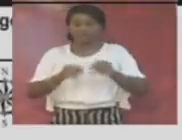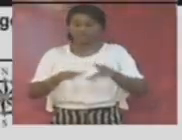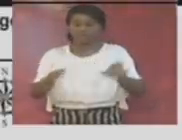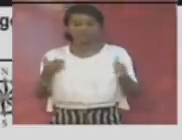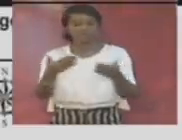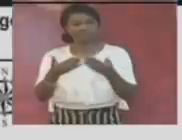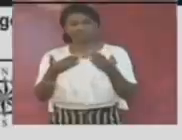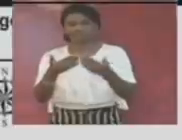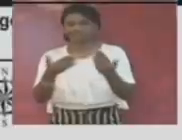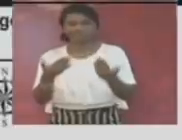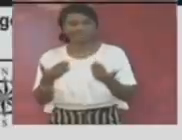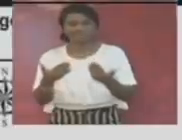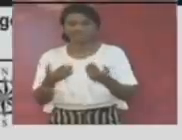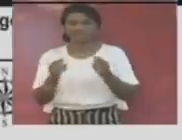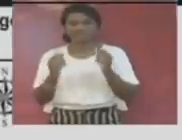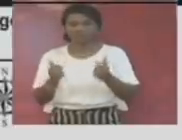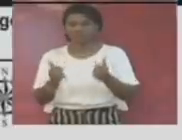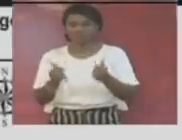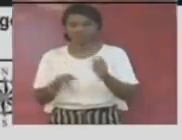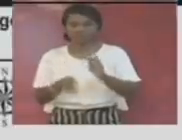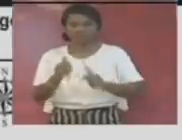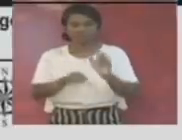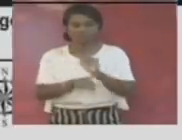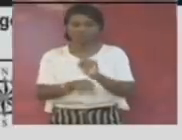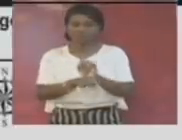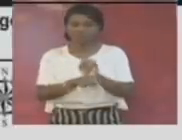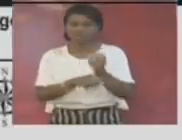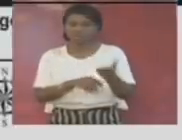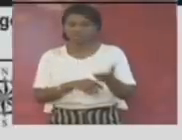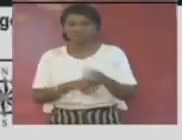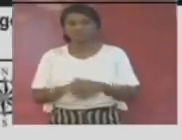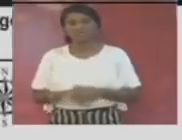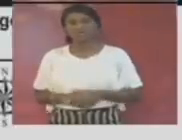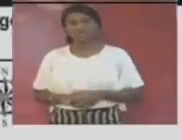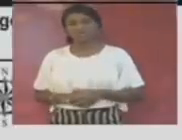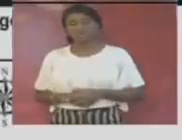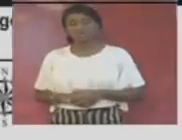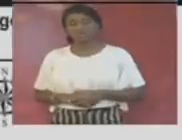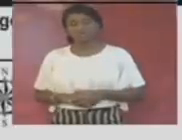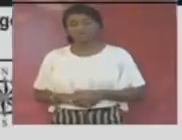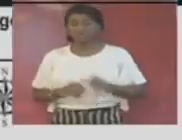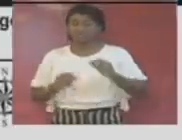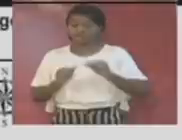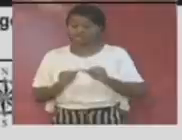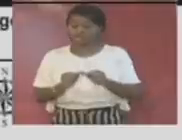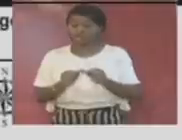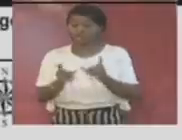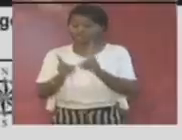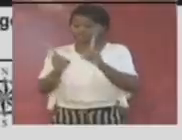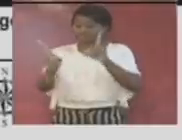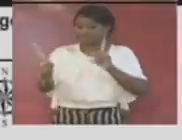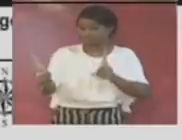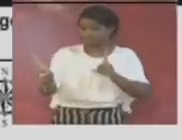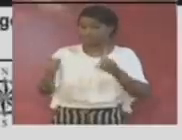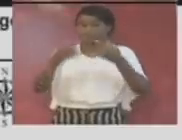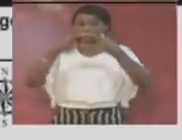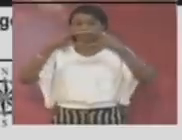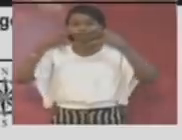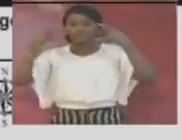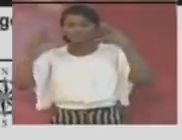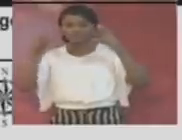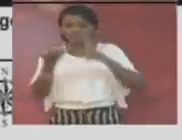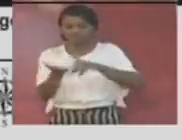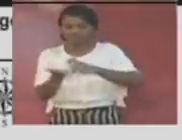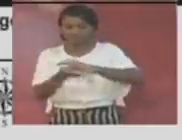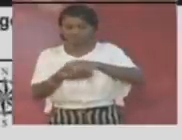other workmates could happen. So physical distancing, the hand hygiene, the mask wearing, the not